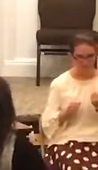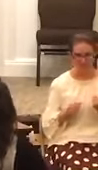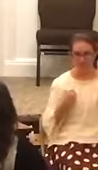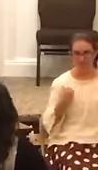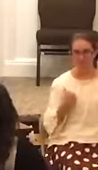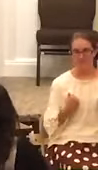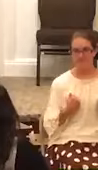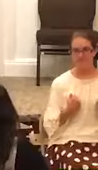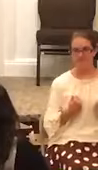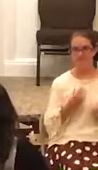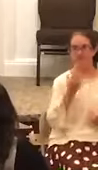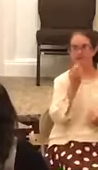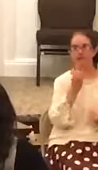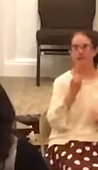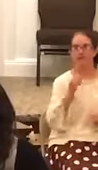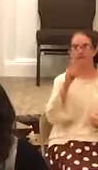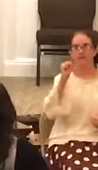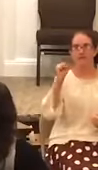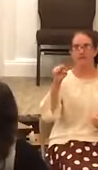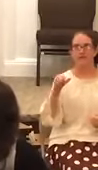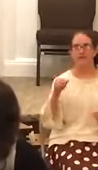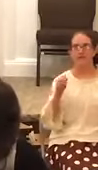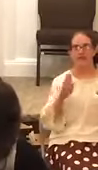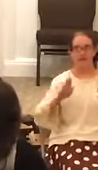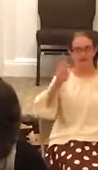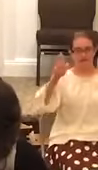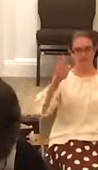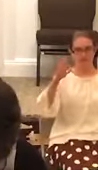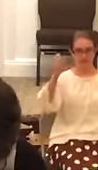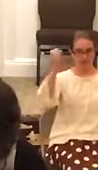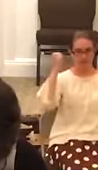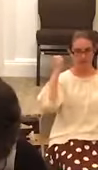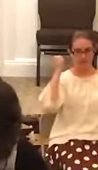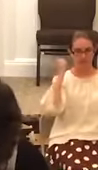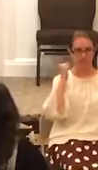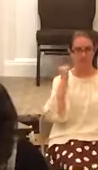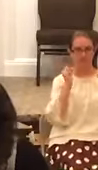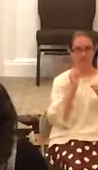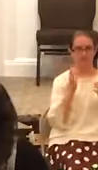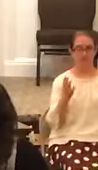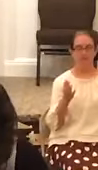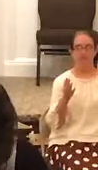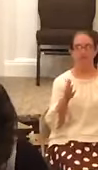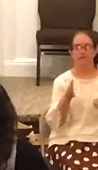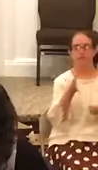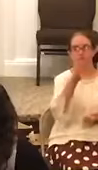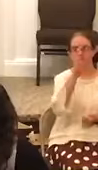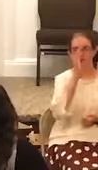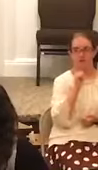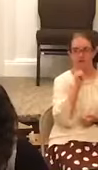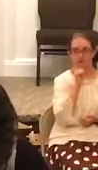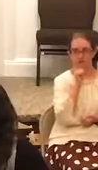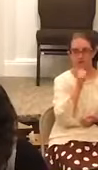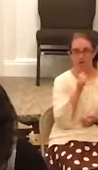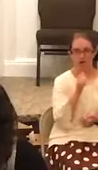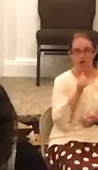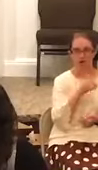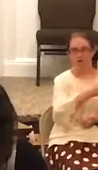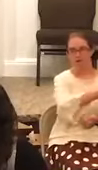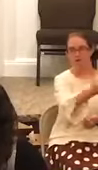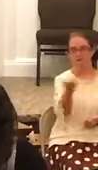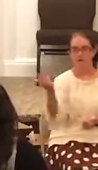this treasure in earthen vessels that the excellency of the power may be of God and not of